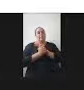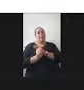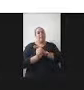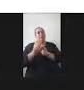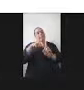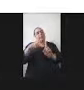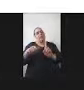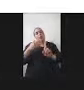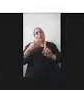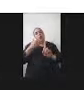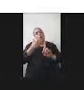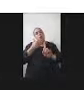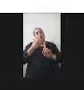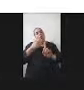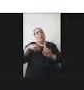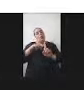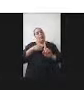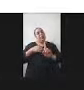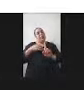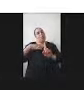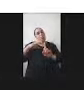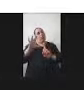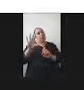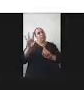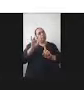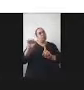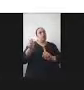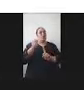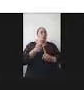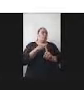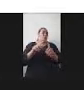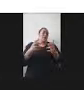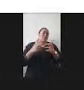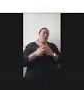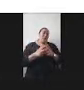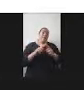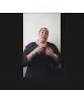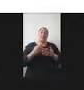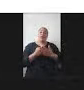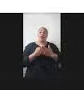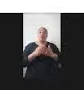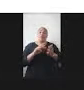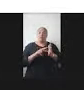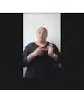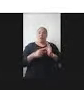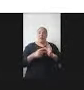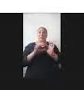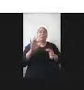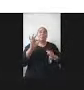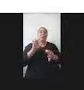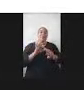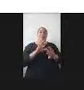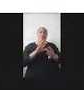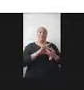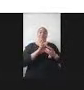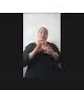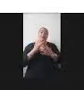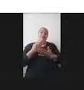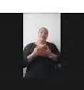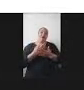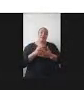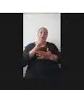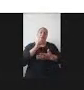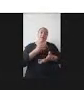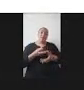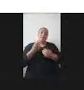we wanted to appoint. With regard to economic planning, this specifically related to funding that was received late